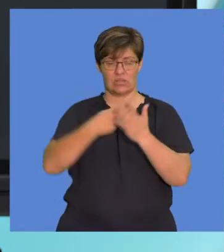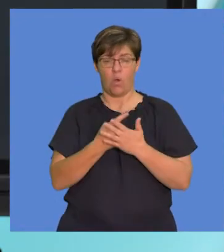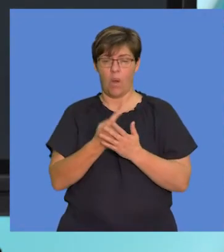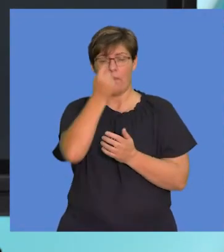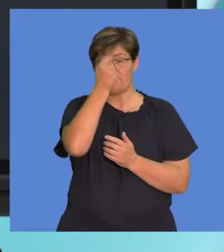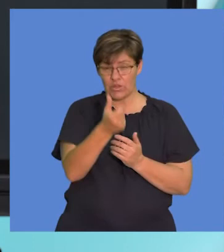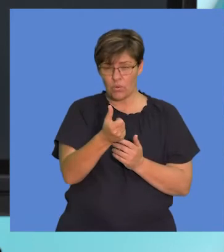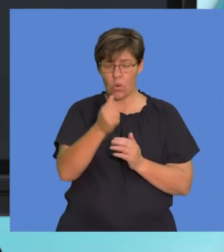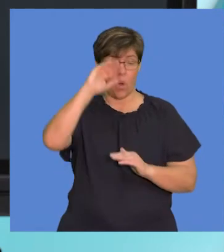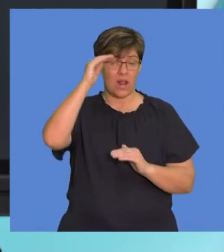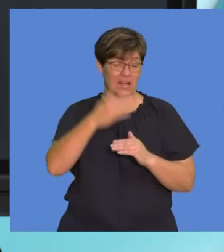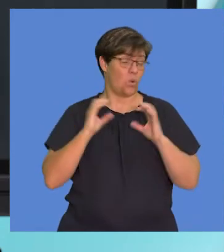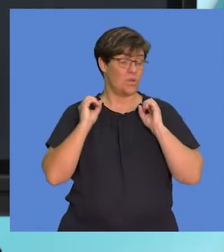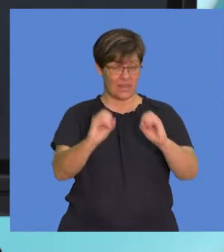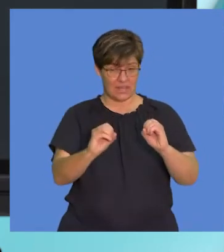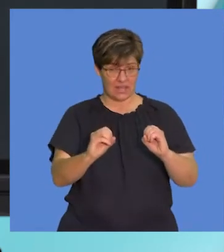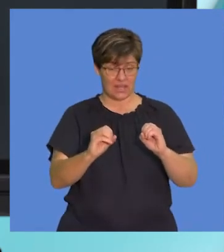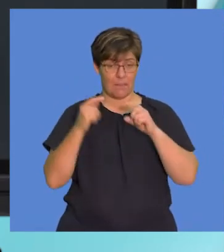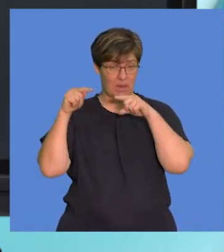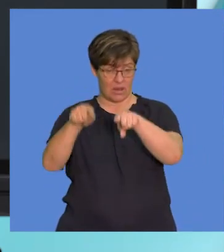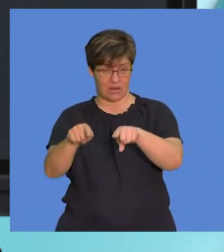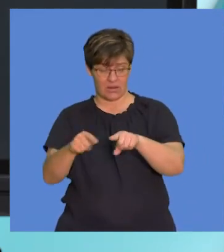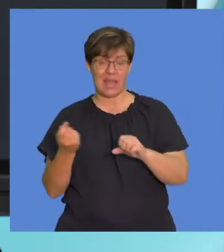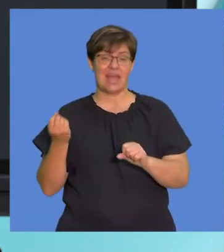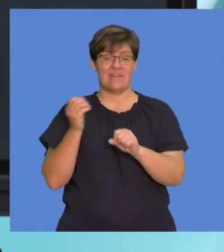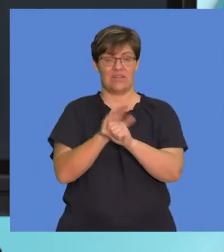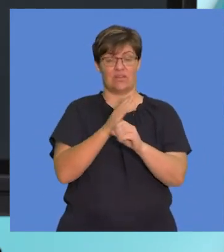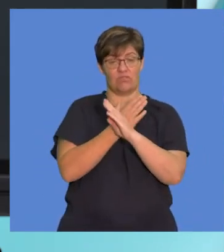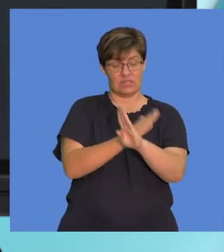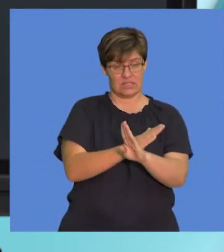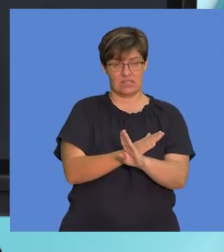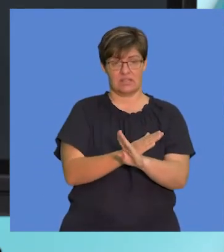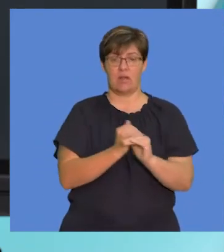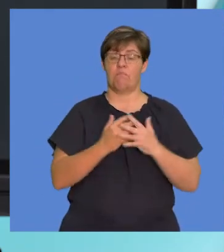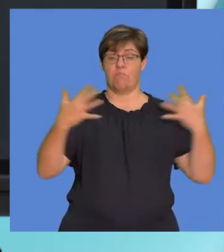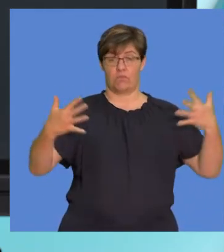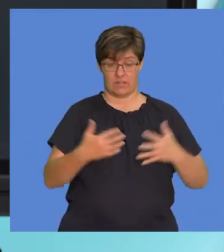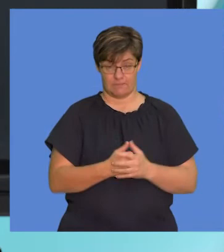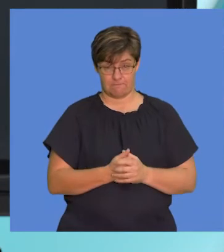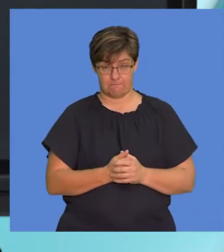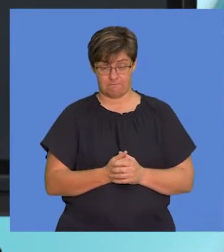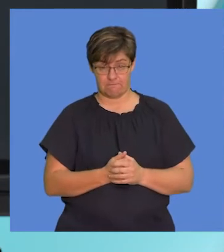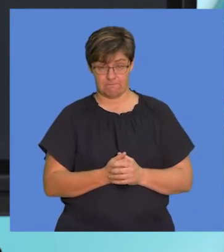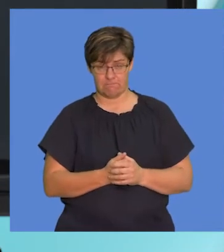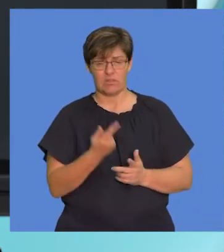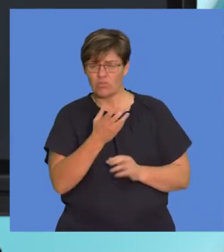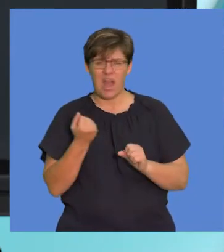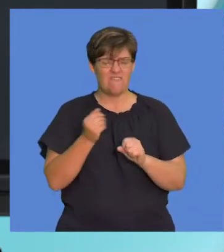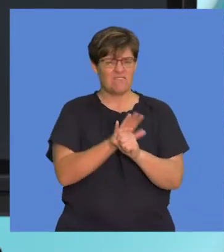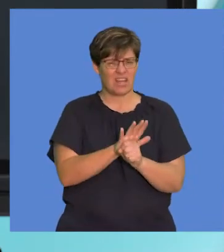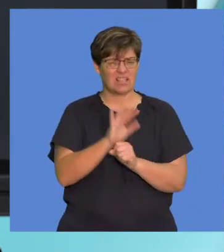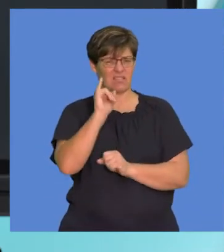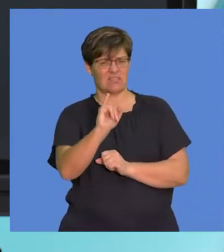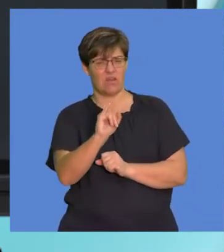we have, or no resistors we have in parallel, the greater the effective resistance in the circuit, okay? And how does